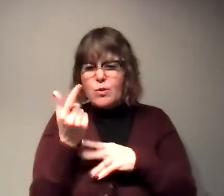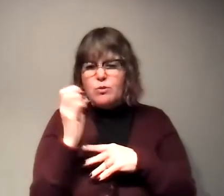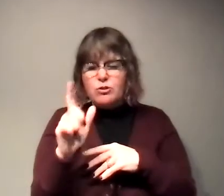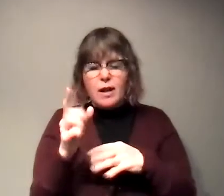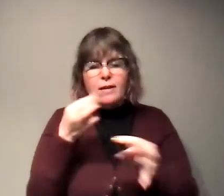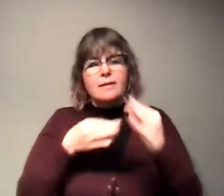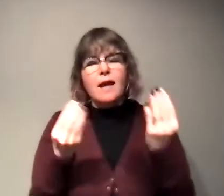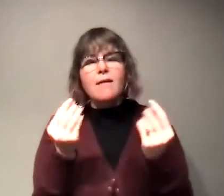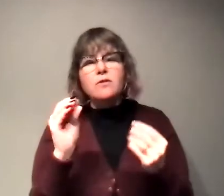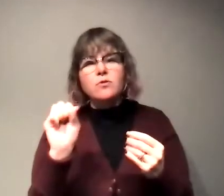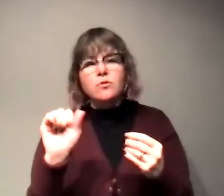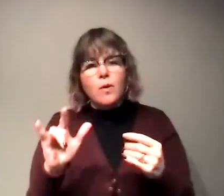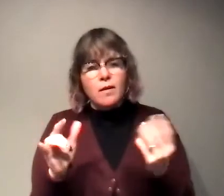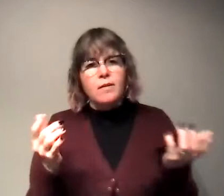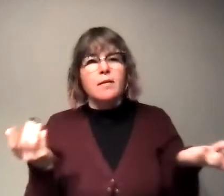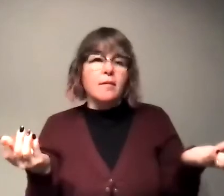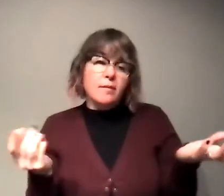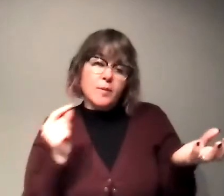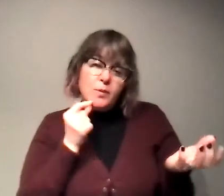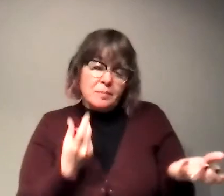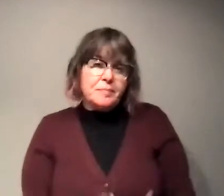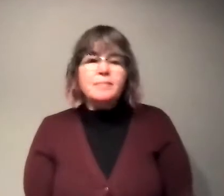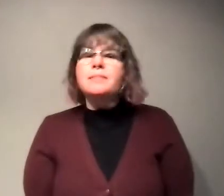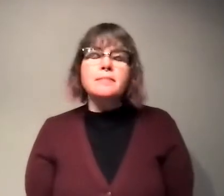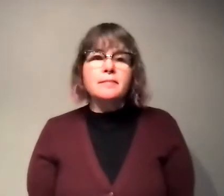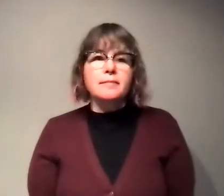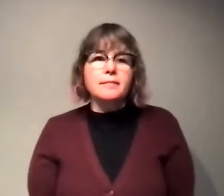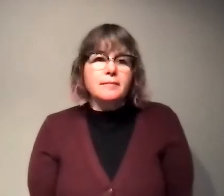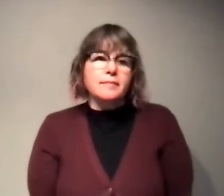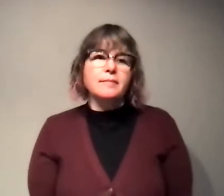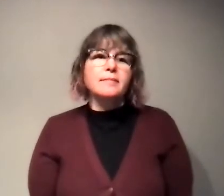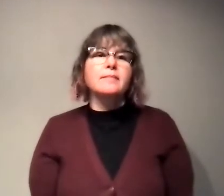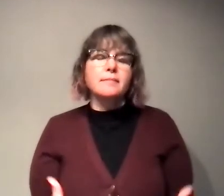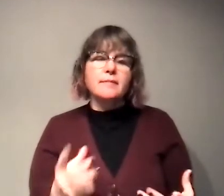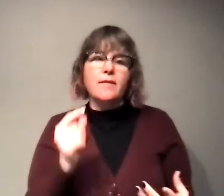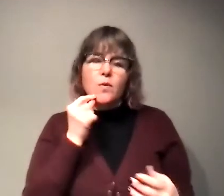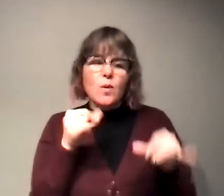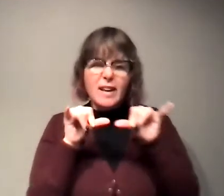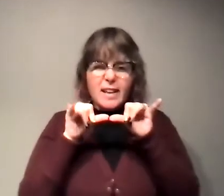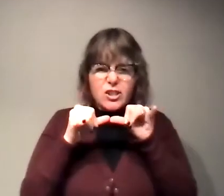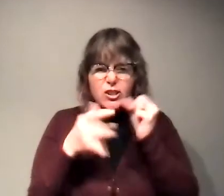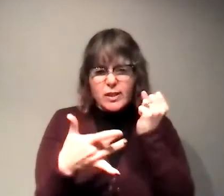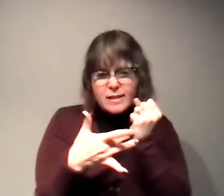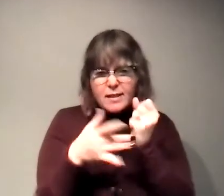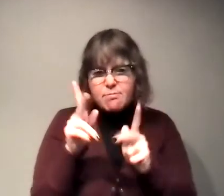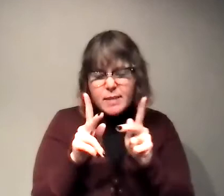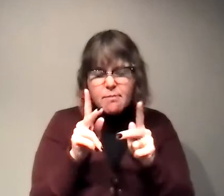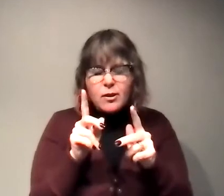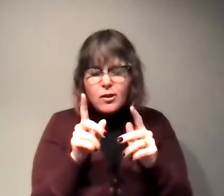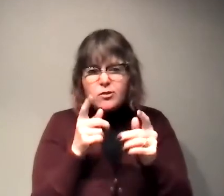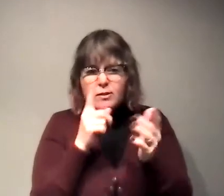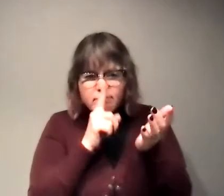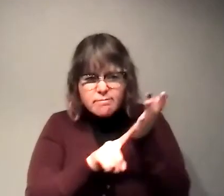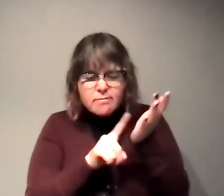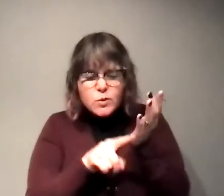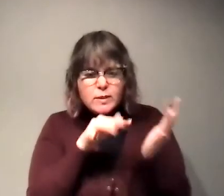in soil. It was pretty cool. So there's a lot of like neat engineering techniques that people are using to study this